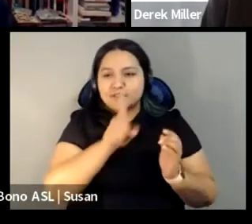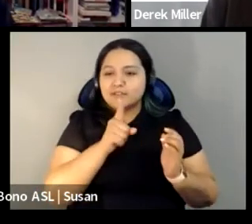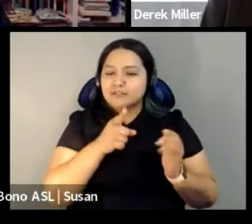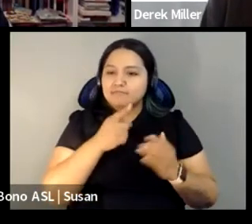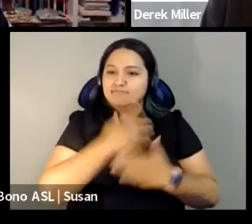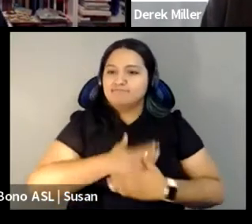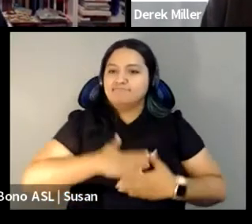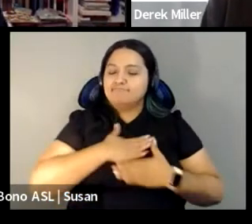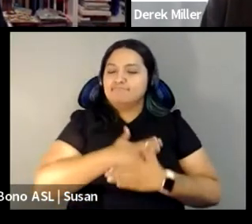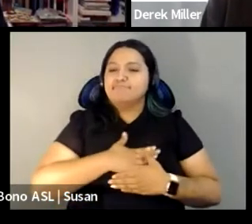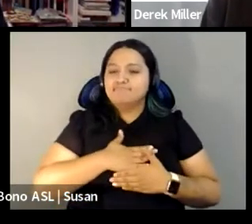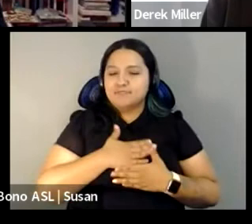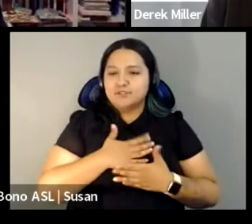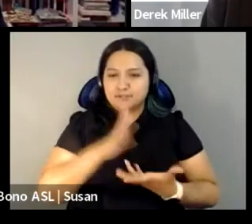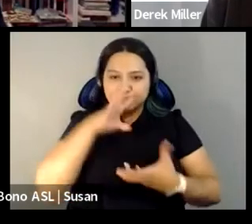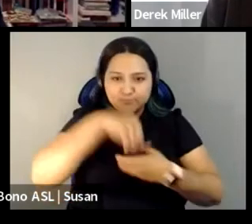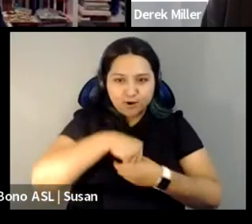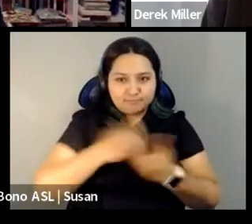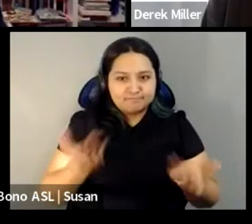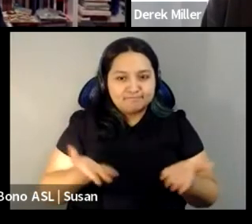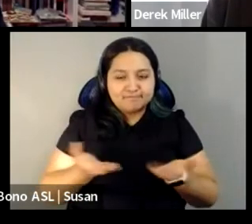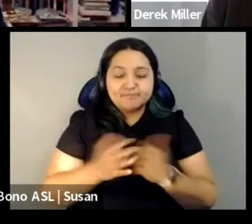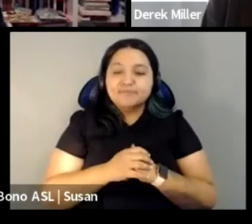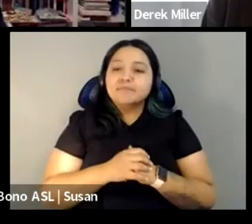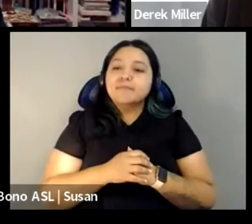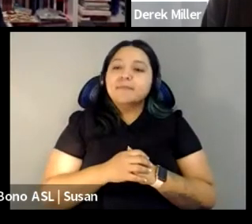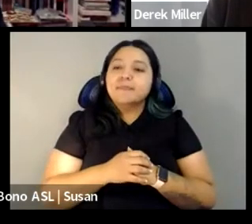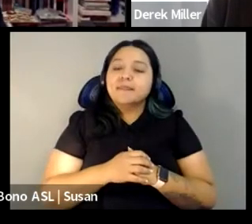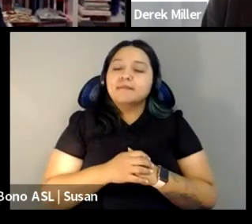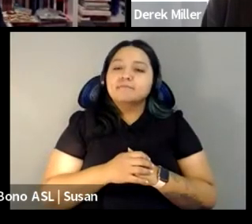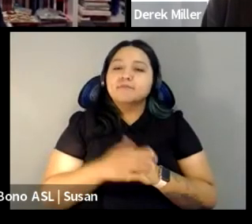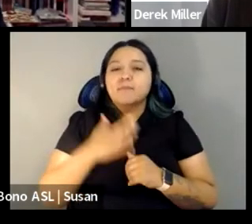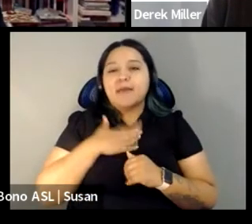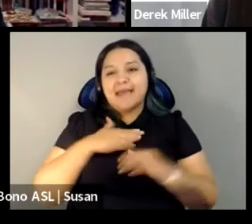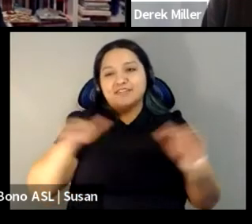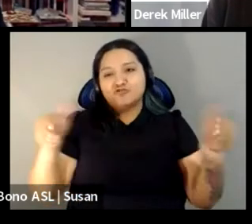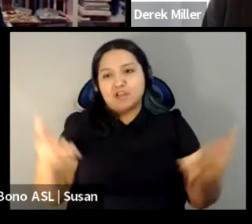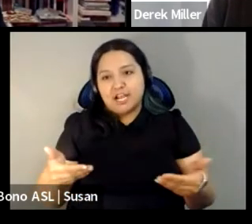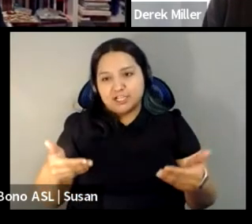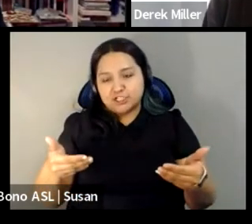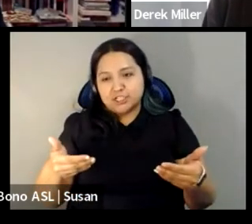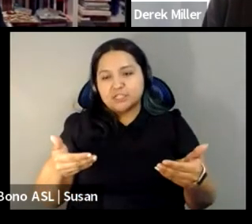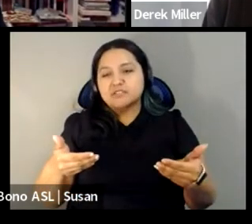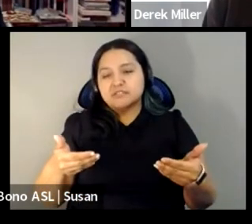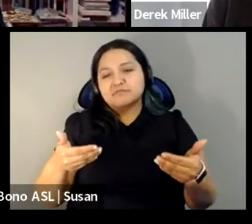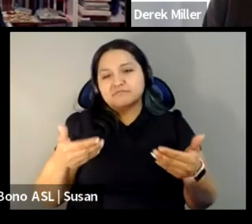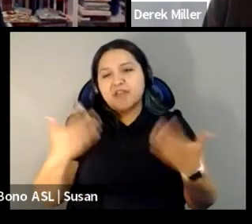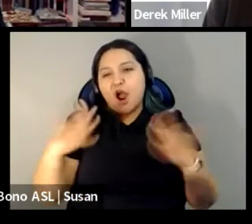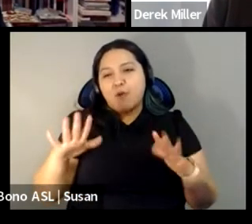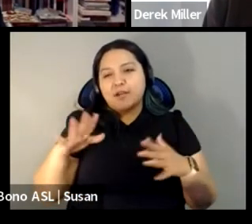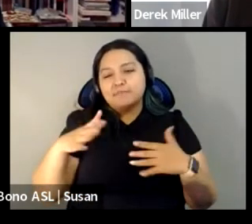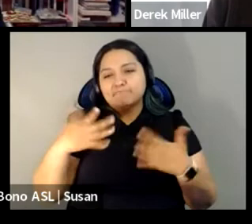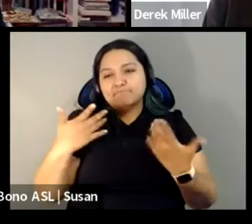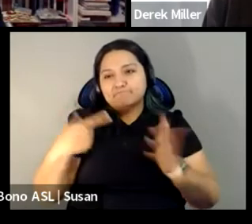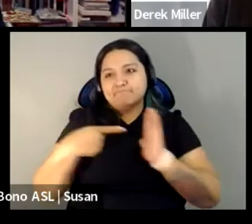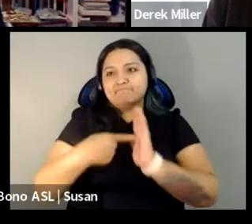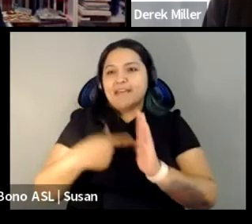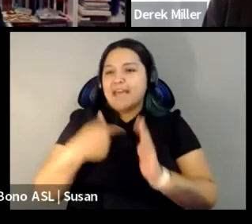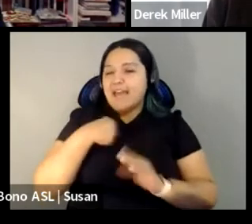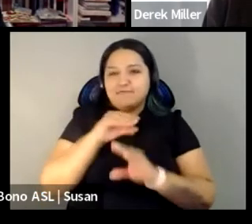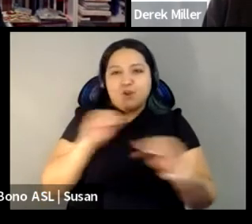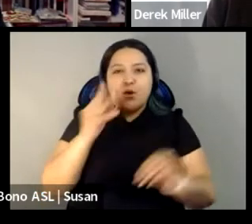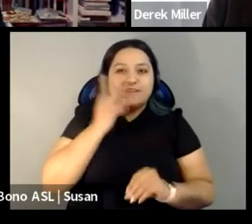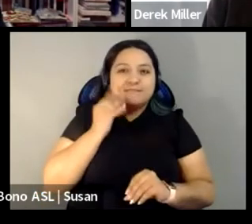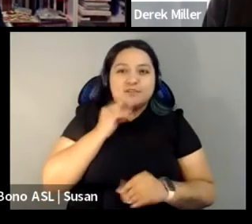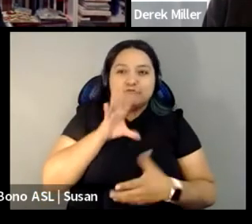of this. As you might have gotten from my introduction, I have no experience in the history of theater or copyright. So